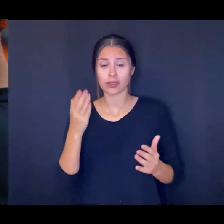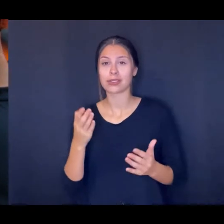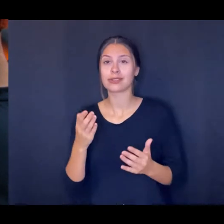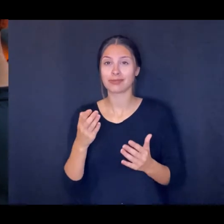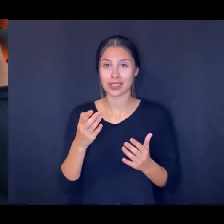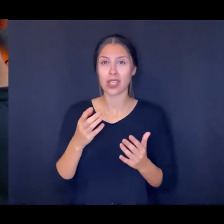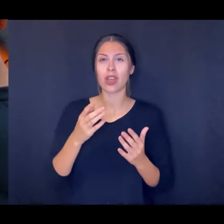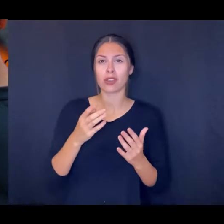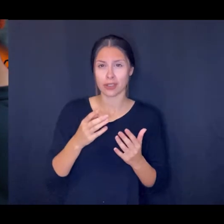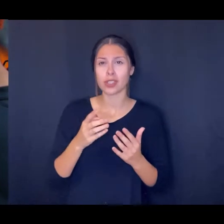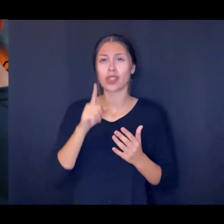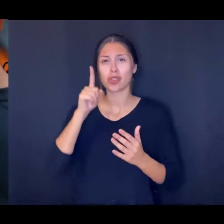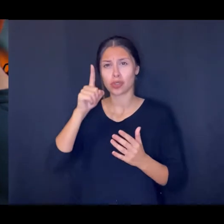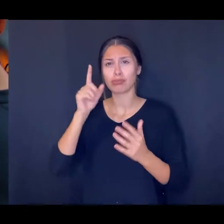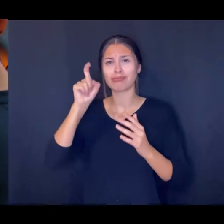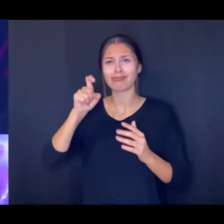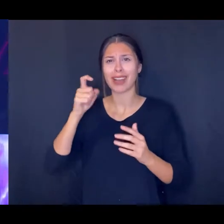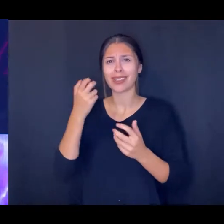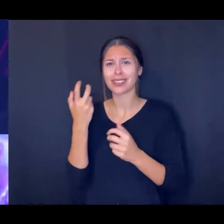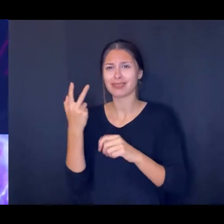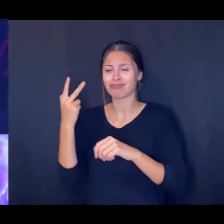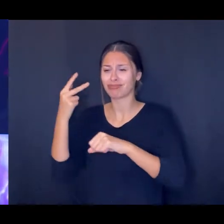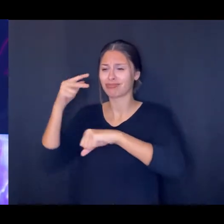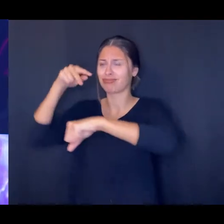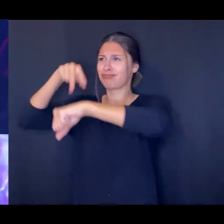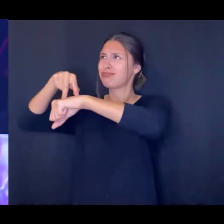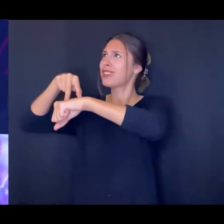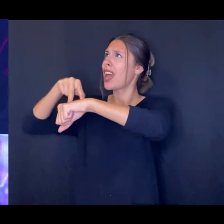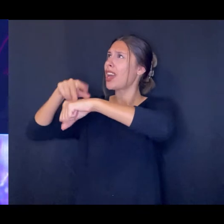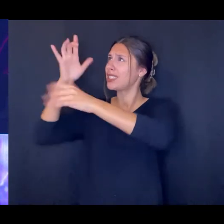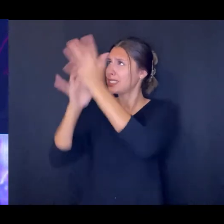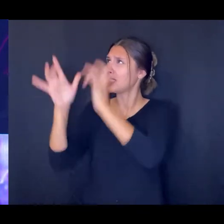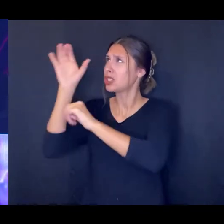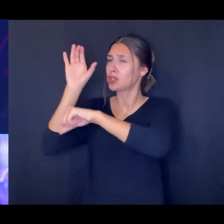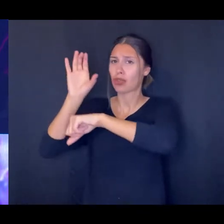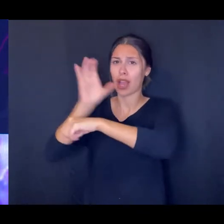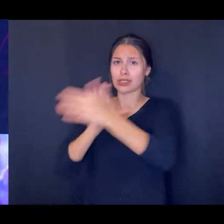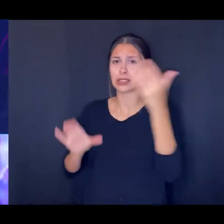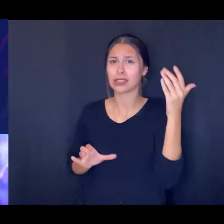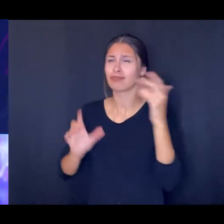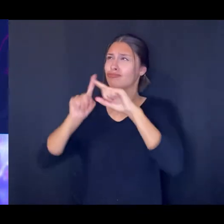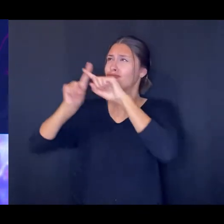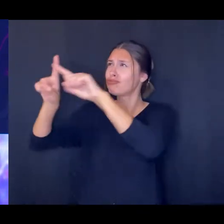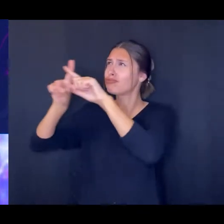long as you're standing on top of the rock, which is Jesus Christ.